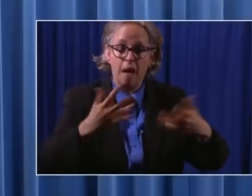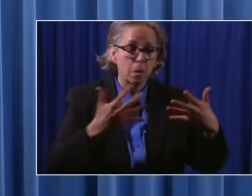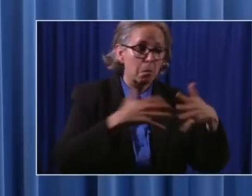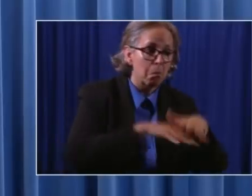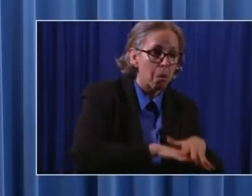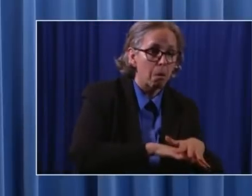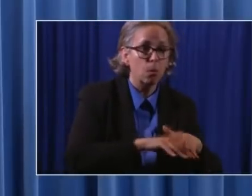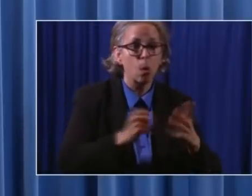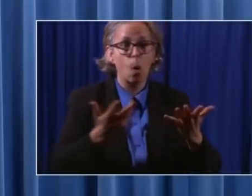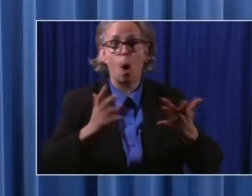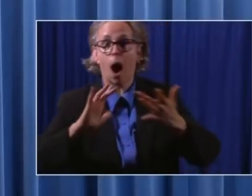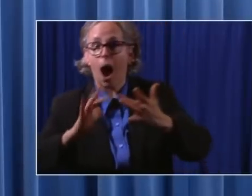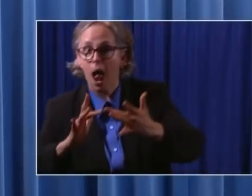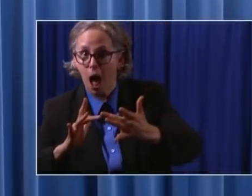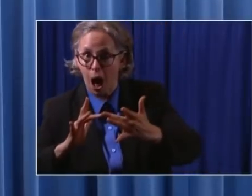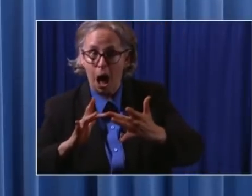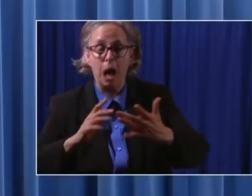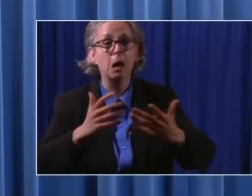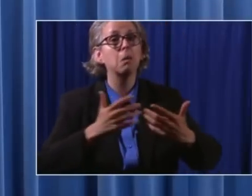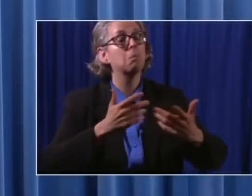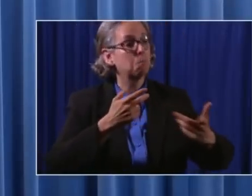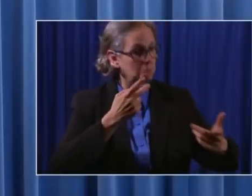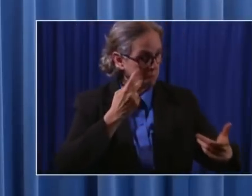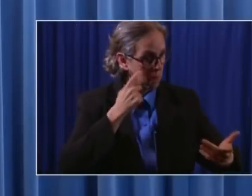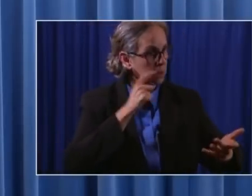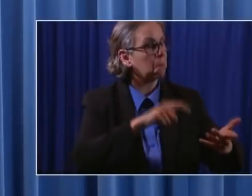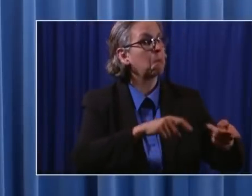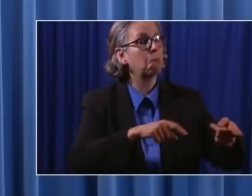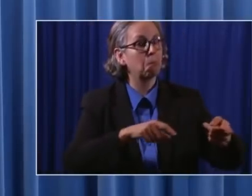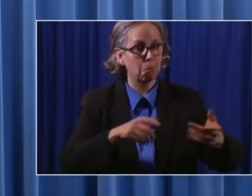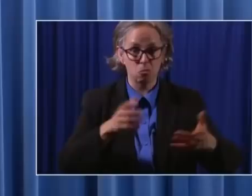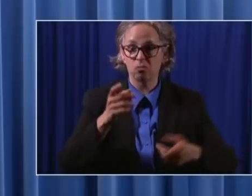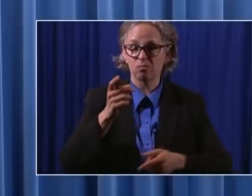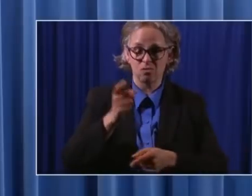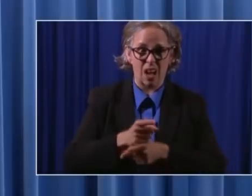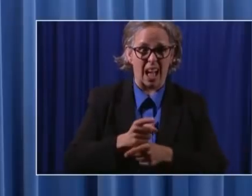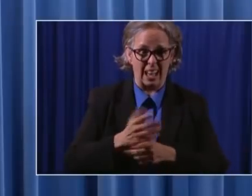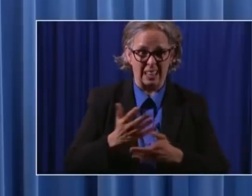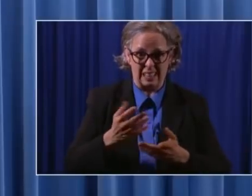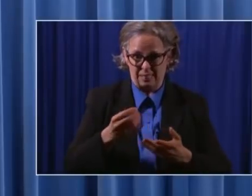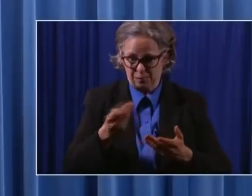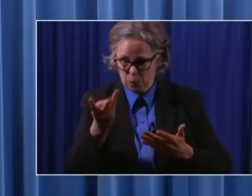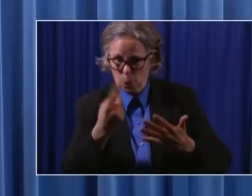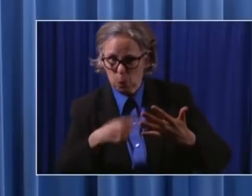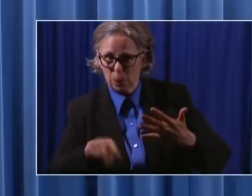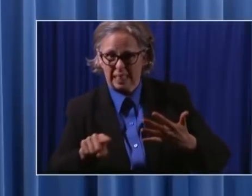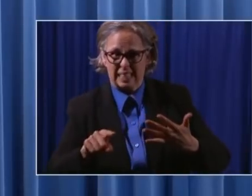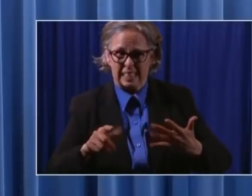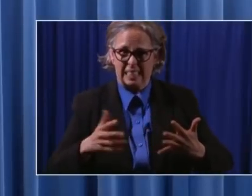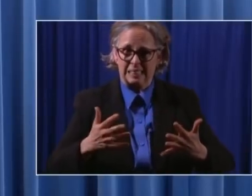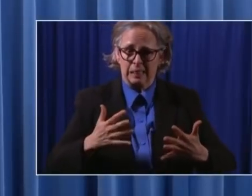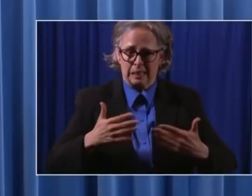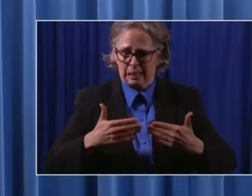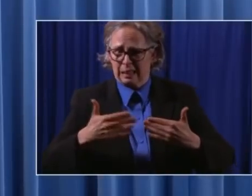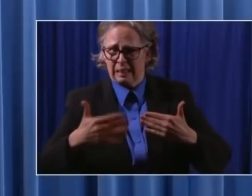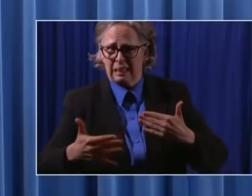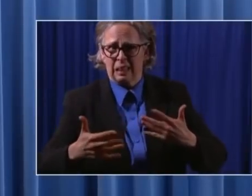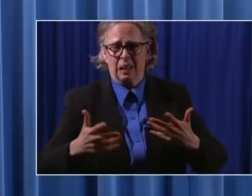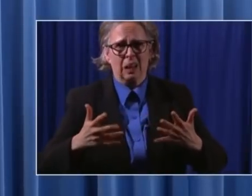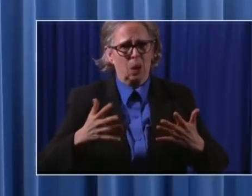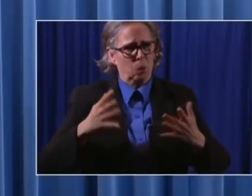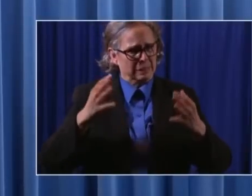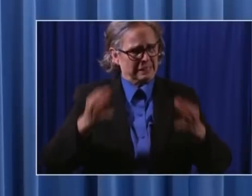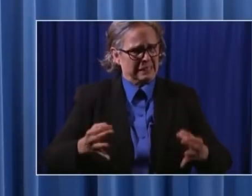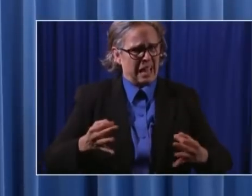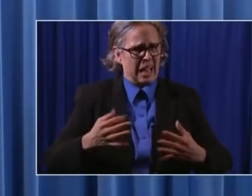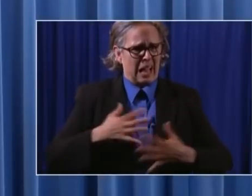distance learning. I think the next few weeks are going to tell the tale, frankly. You know, we're talking about